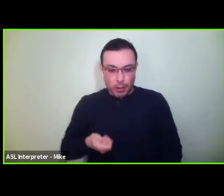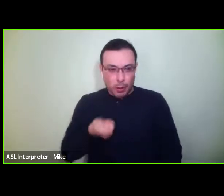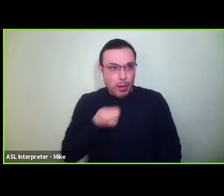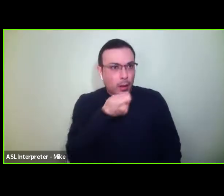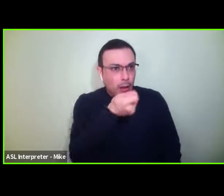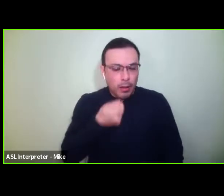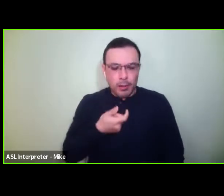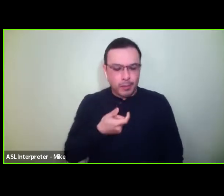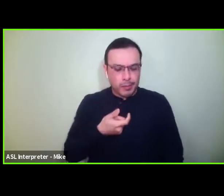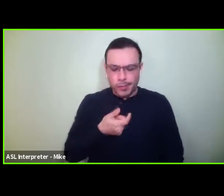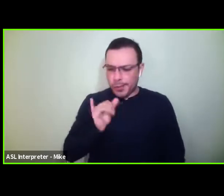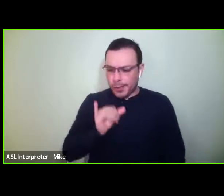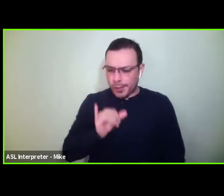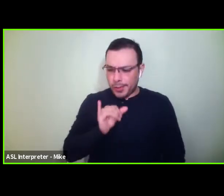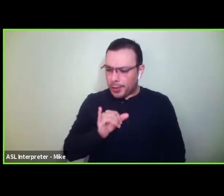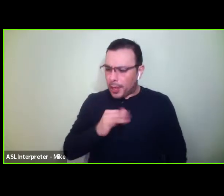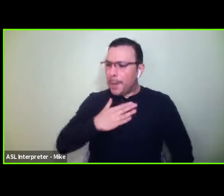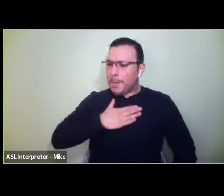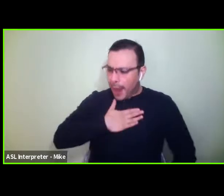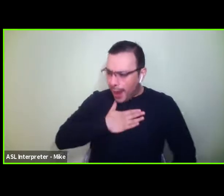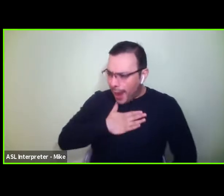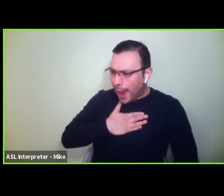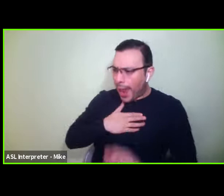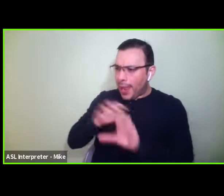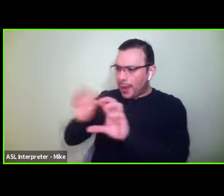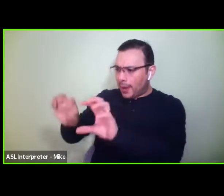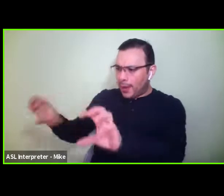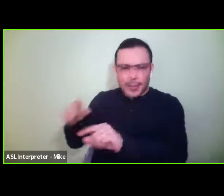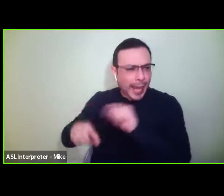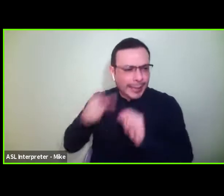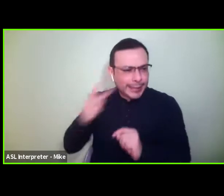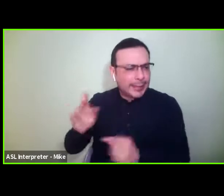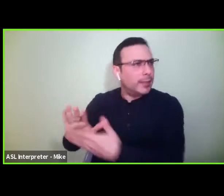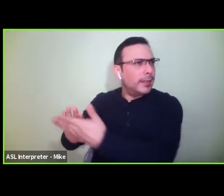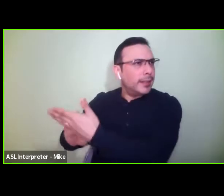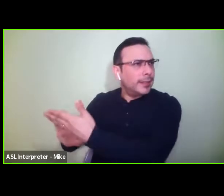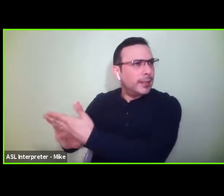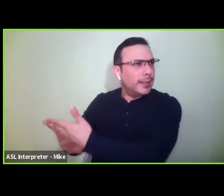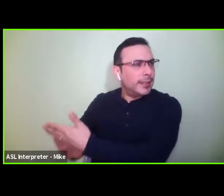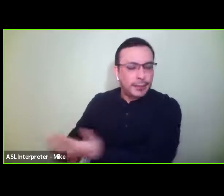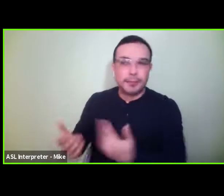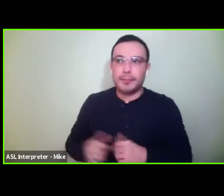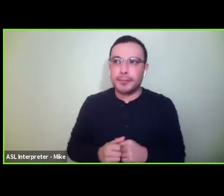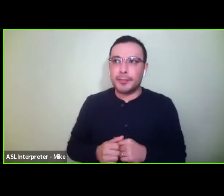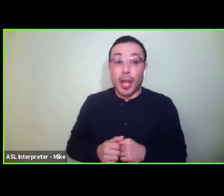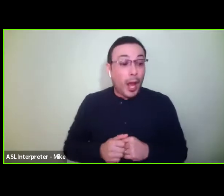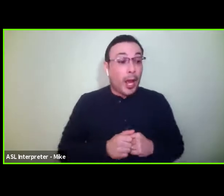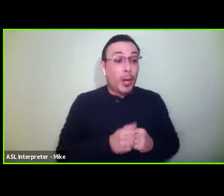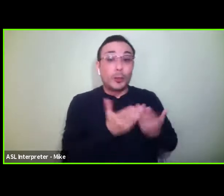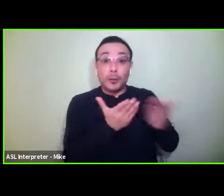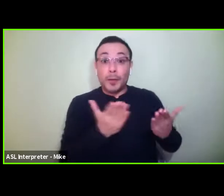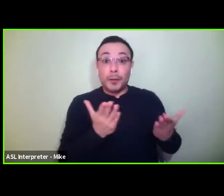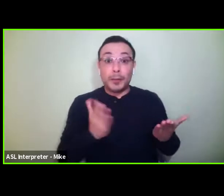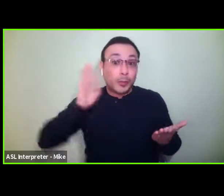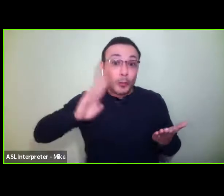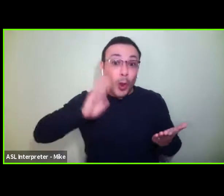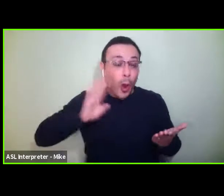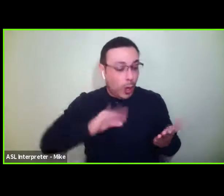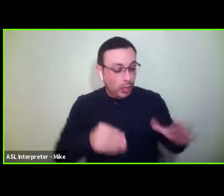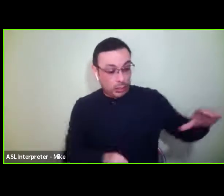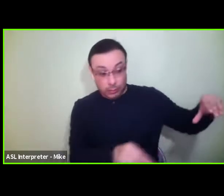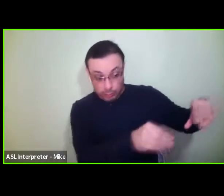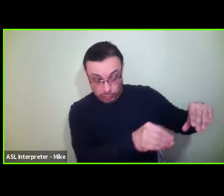dots on our appliances to know where the buttons are, letting our service dogs carry our meds so that they can remind us to take them.